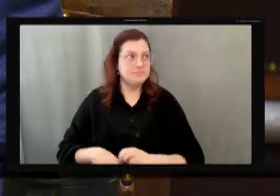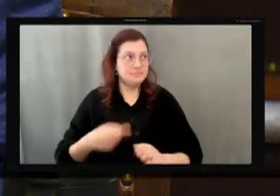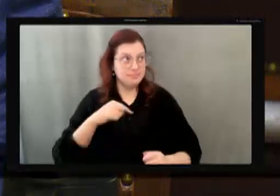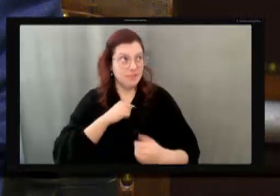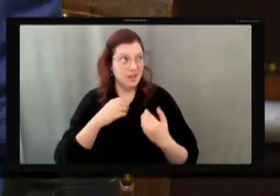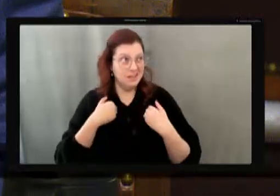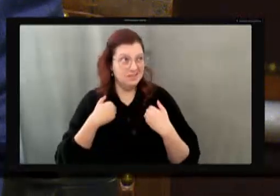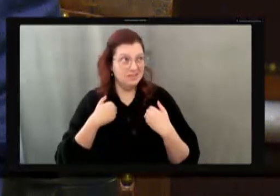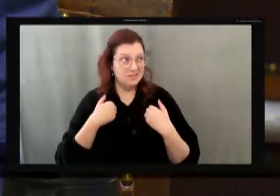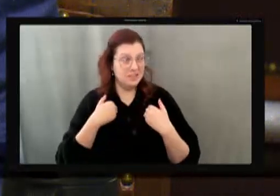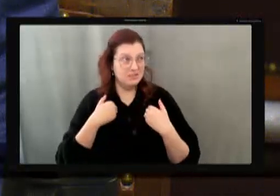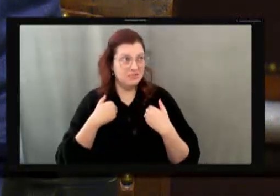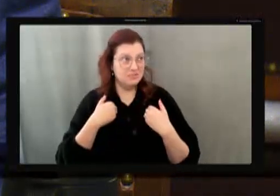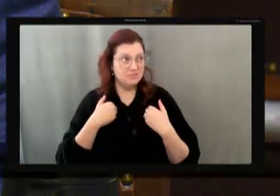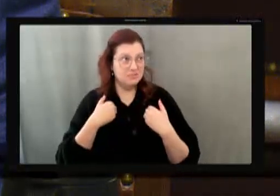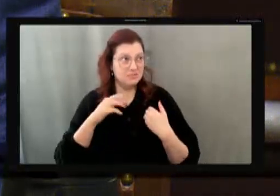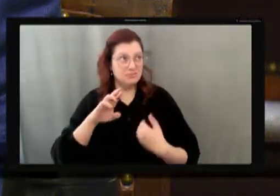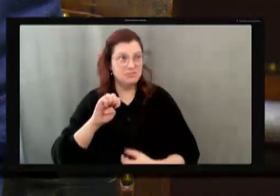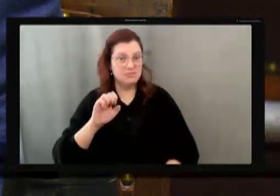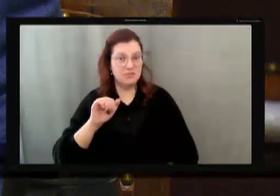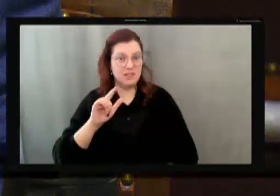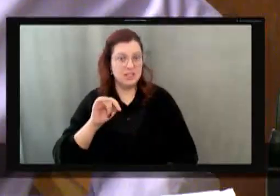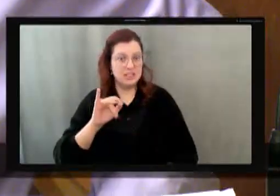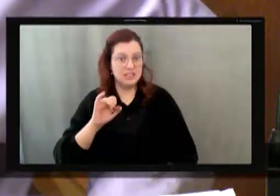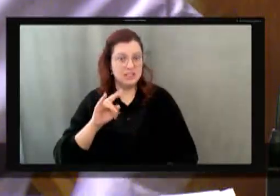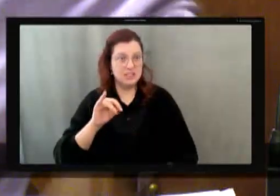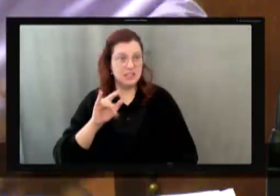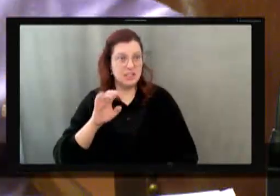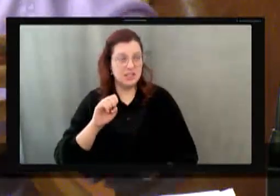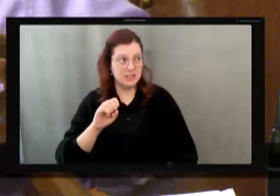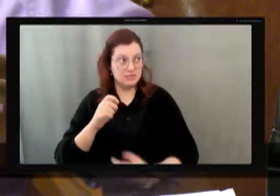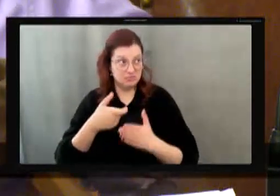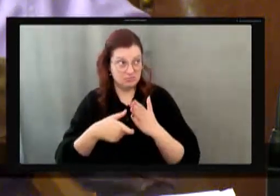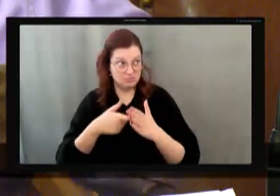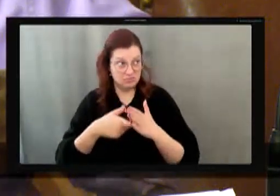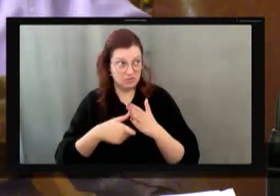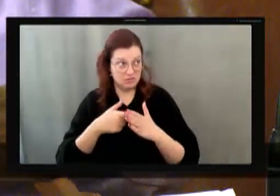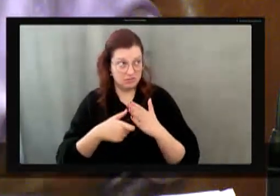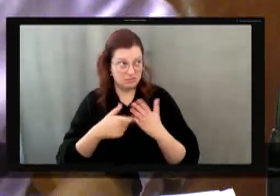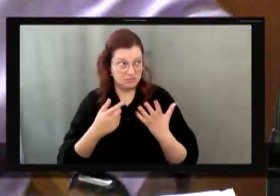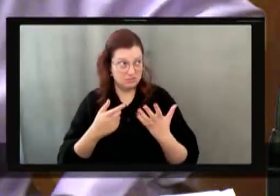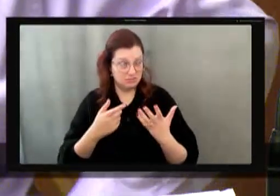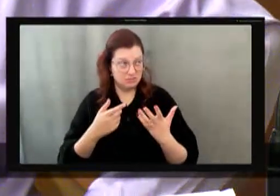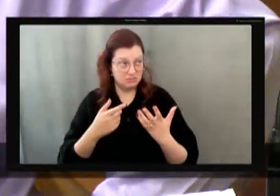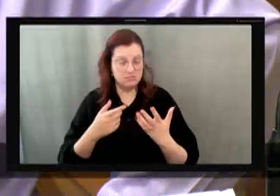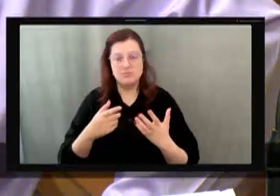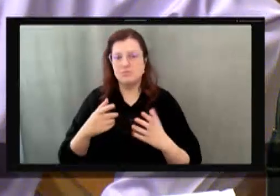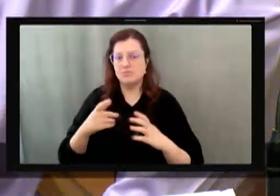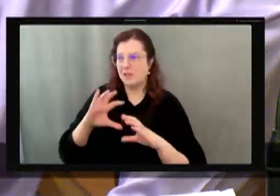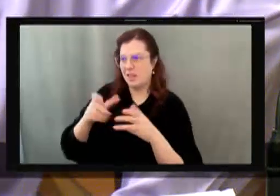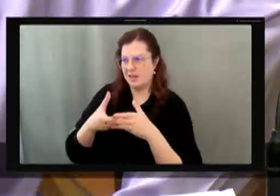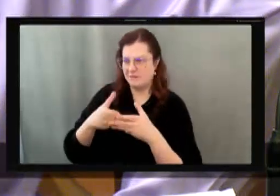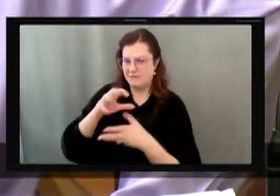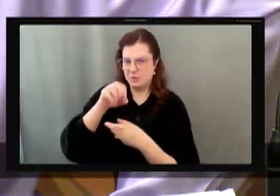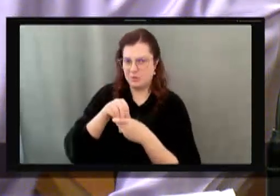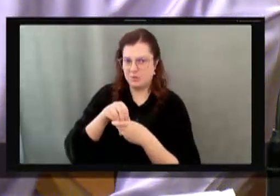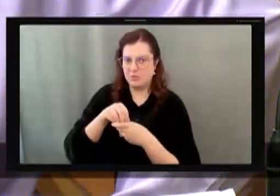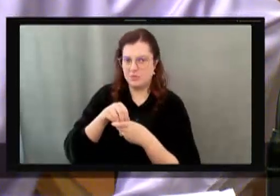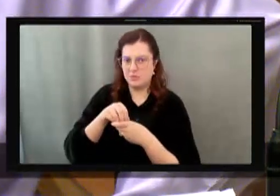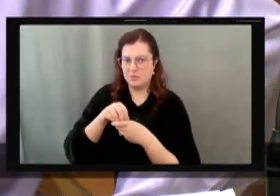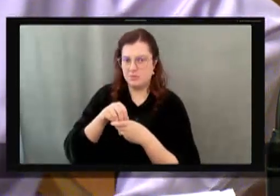determines the price? You actually determine the price? Well, not me per se. Now it's a collective internal group, so okay. we got all our bases